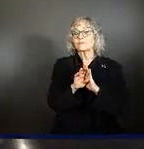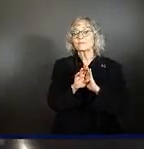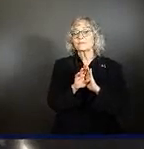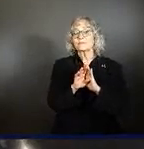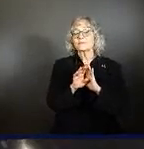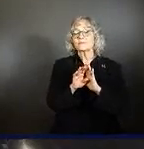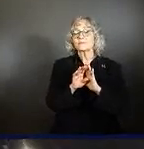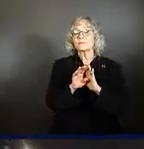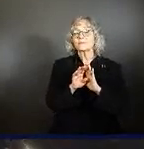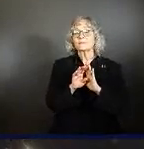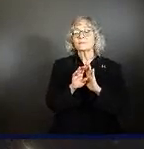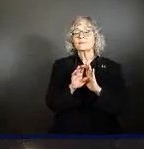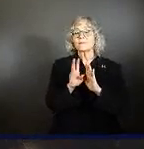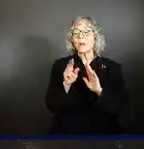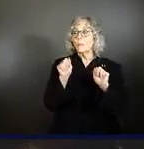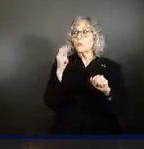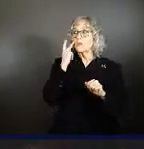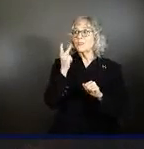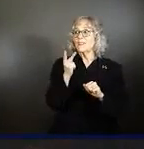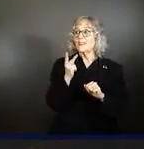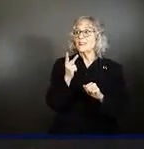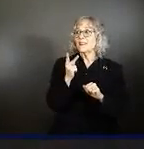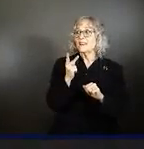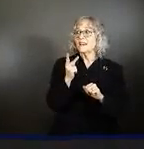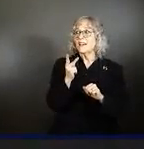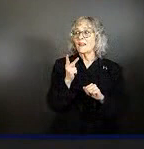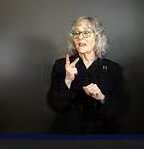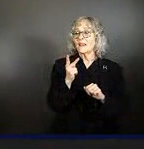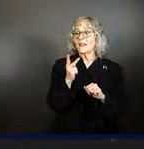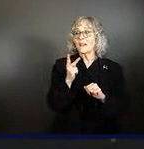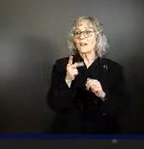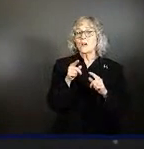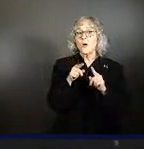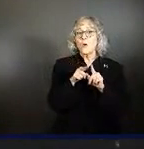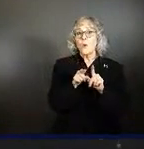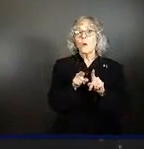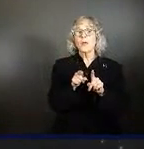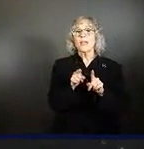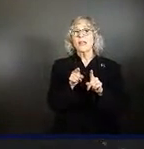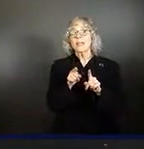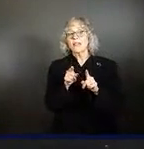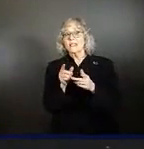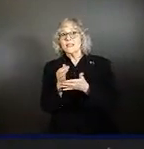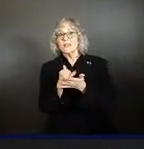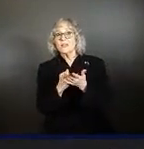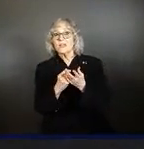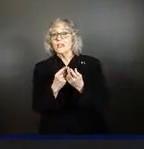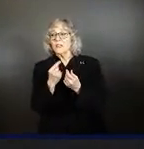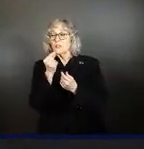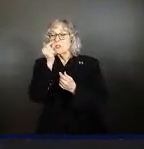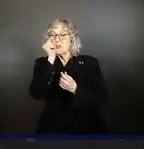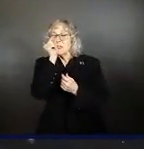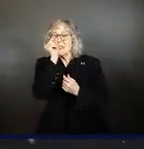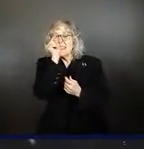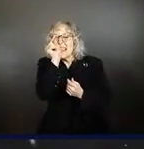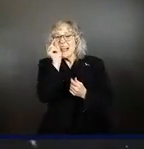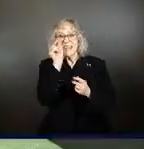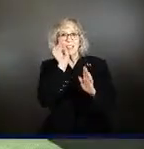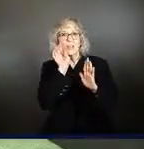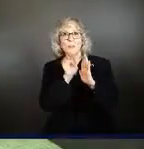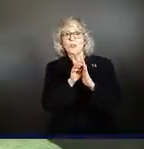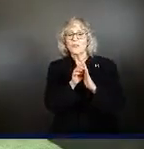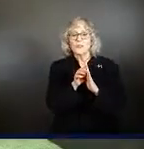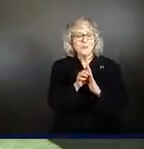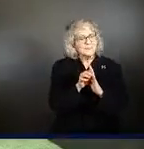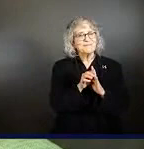star. But you can see that why don't we capture so many stars as well is because this is such a tiny image. I mean, that's impressive.